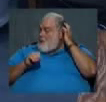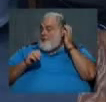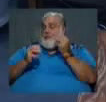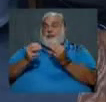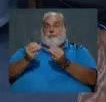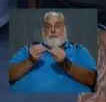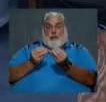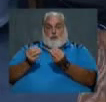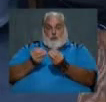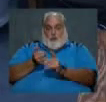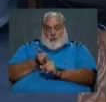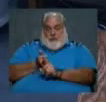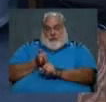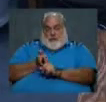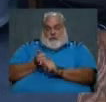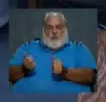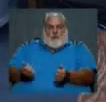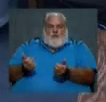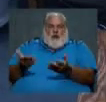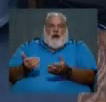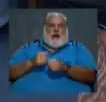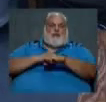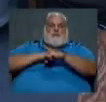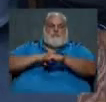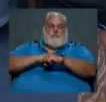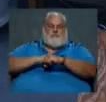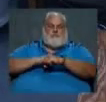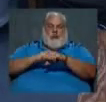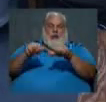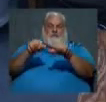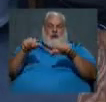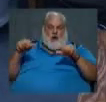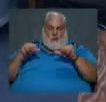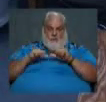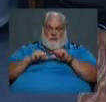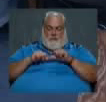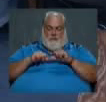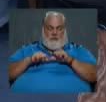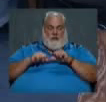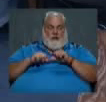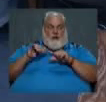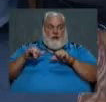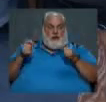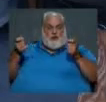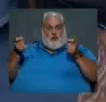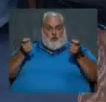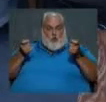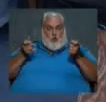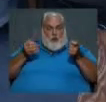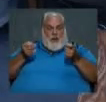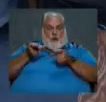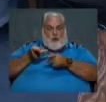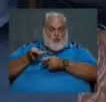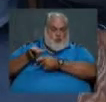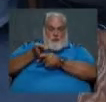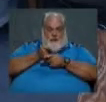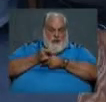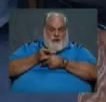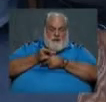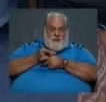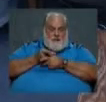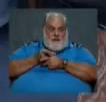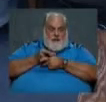itself is to provide a safe and secure environment that is controlled and supervised. And that's